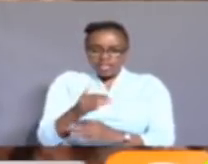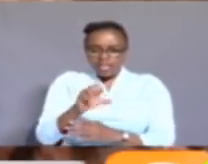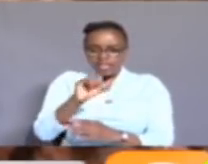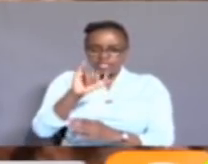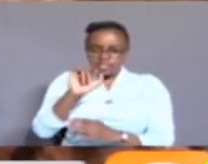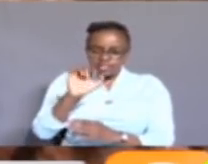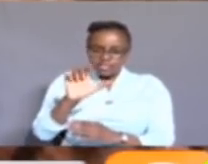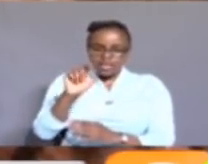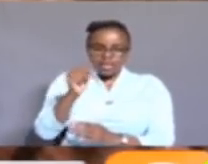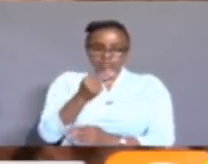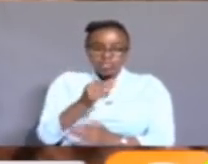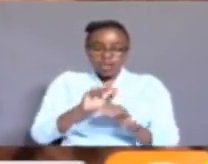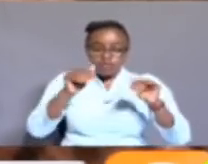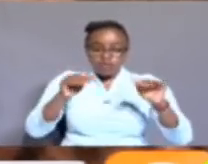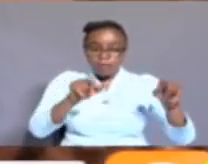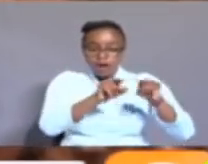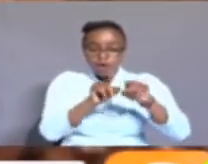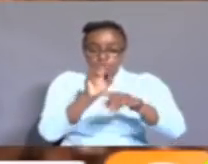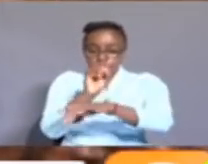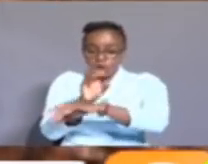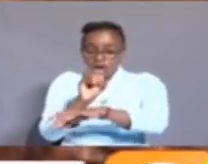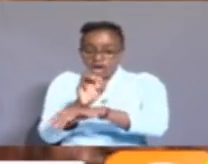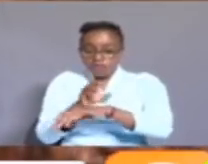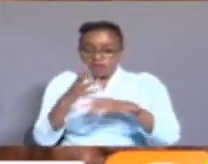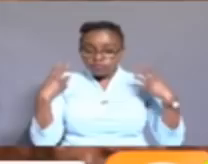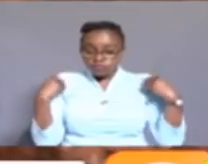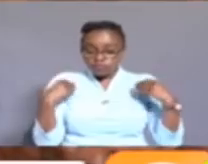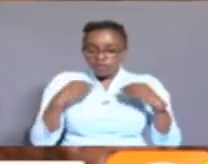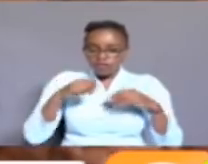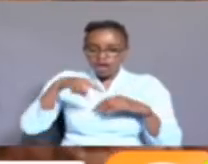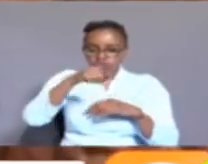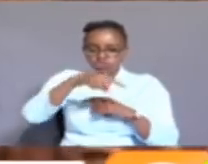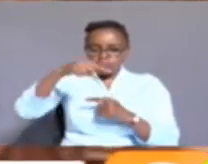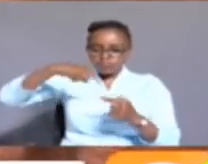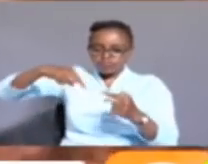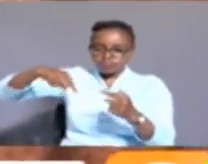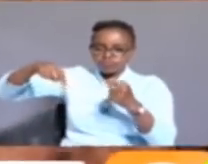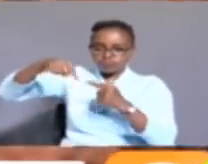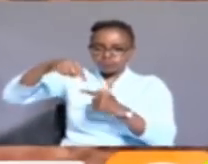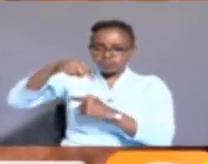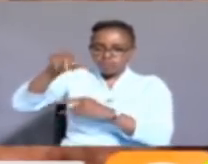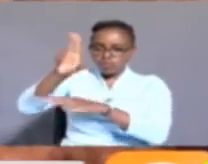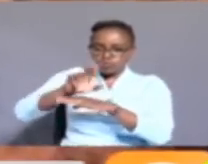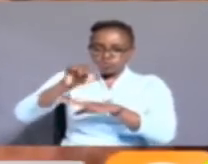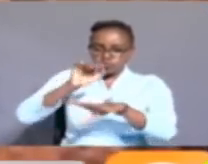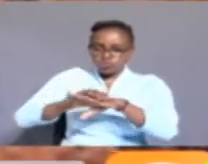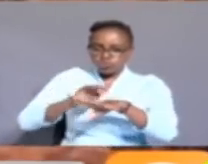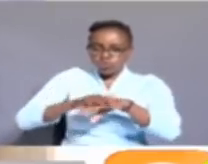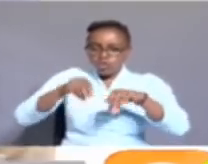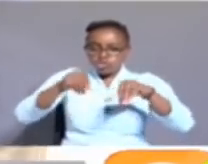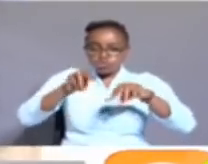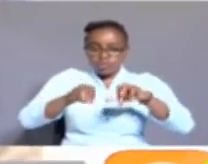sand. Farmers are also advised to practice crop rotation as a way of employing good soil